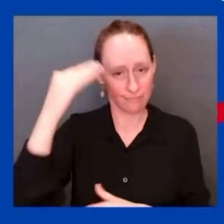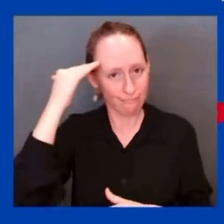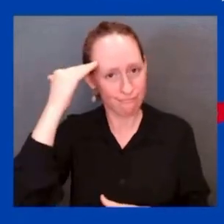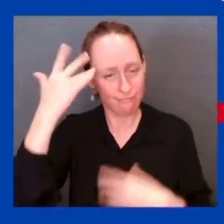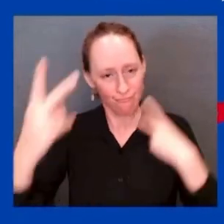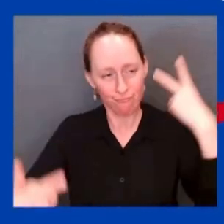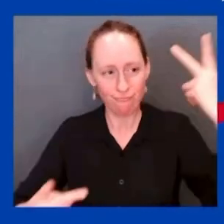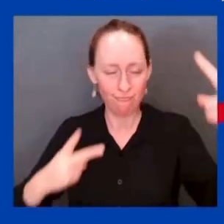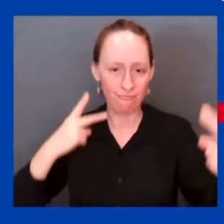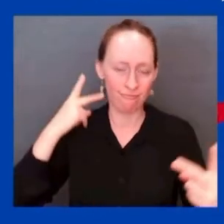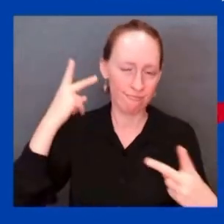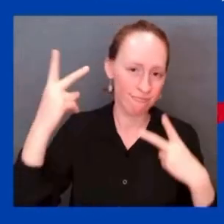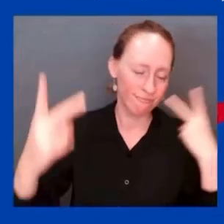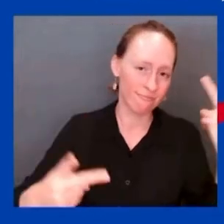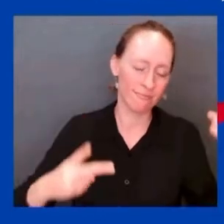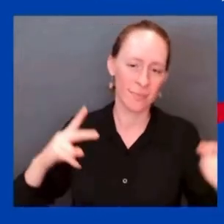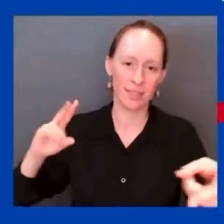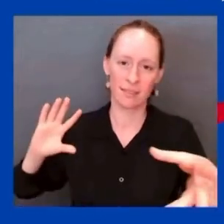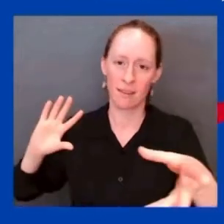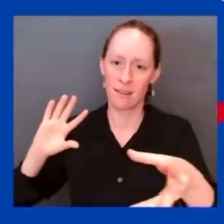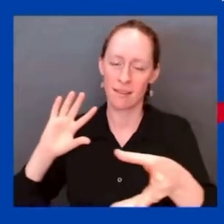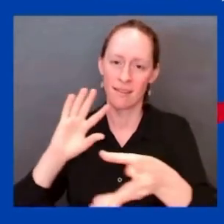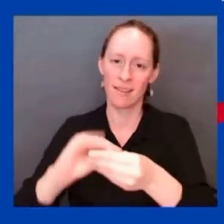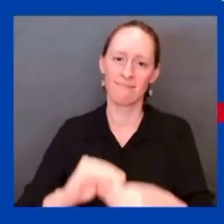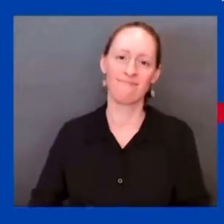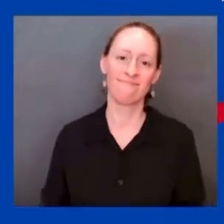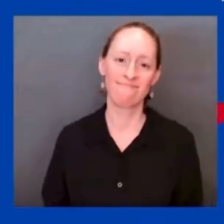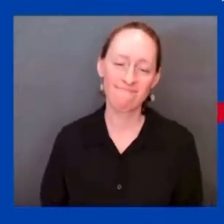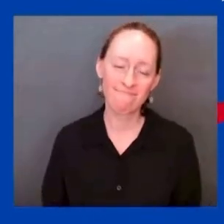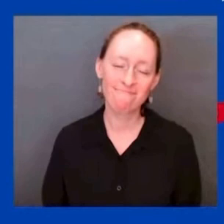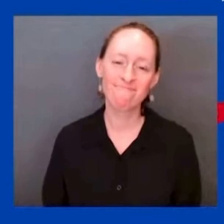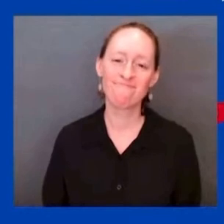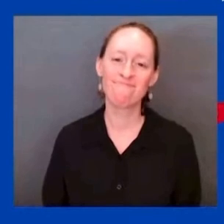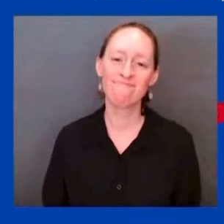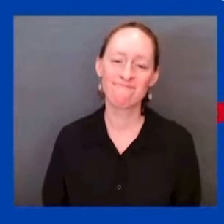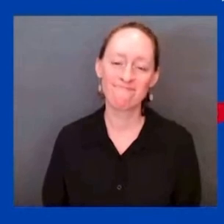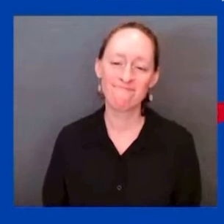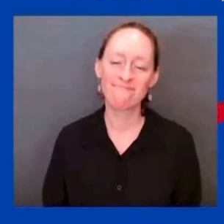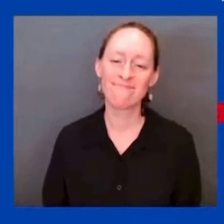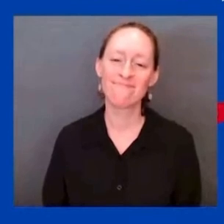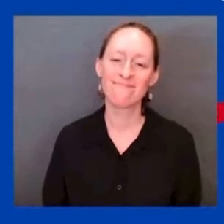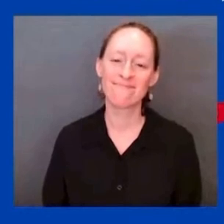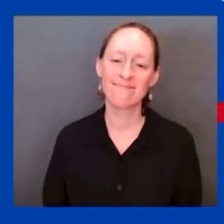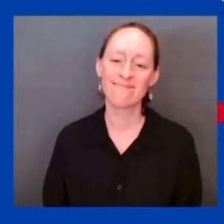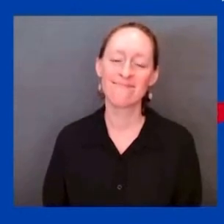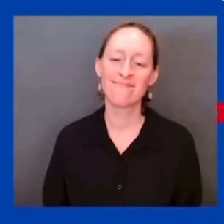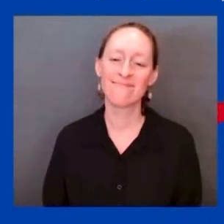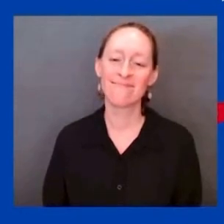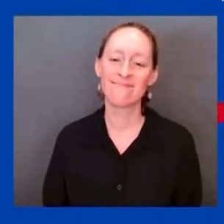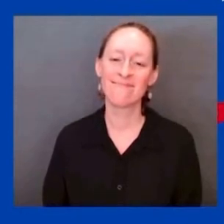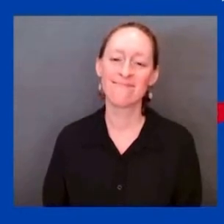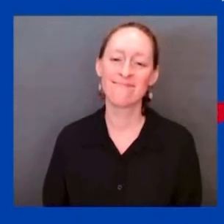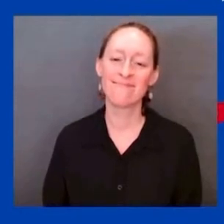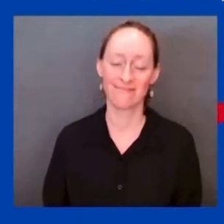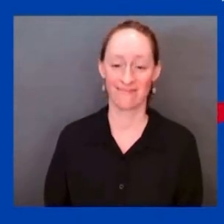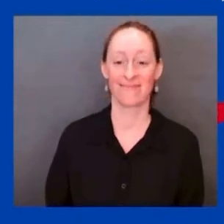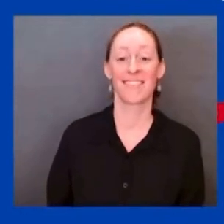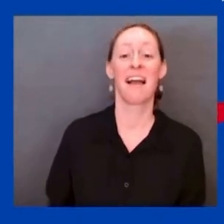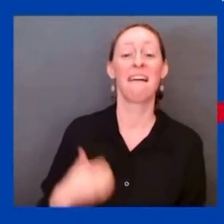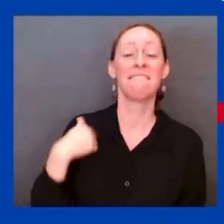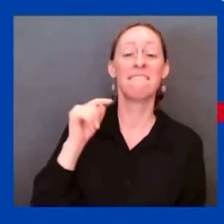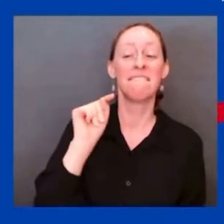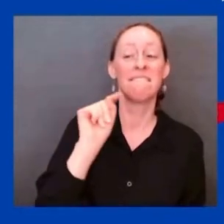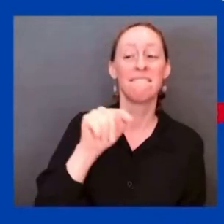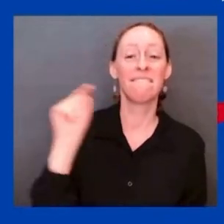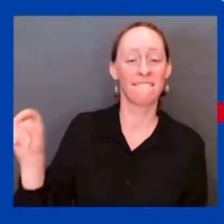So I invited just a few of my closest friends that just happened to be